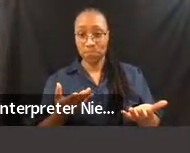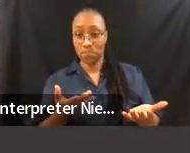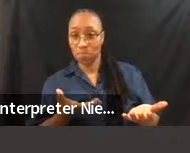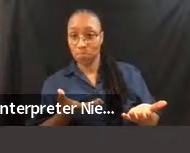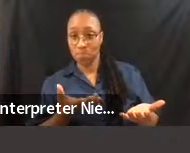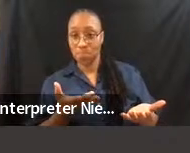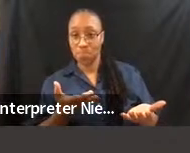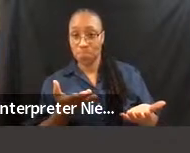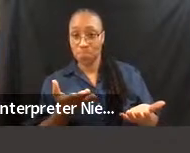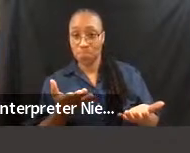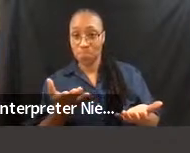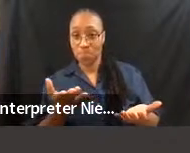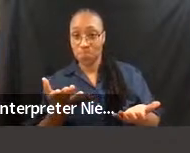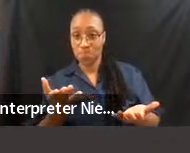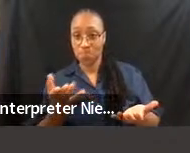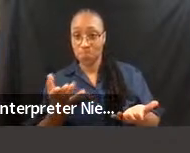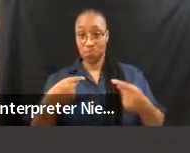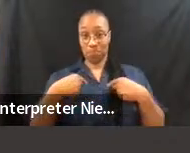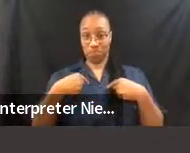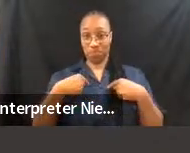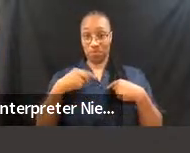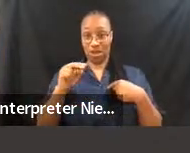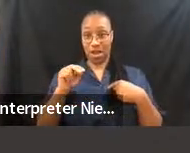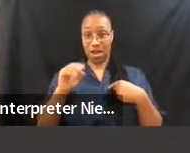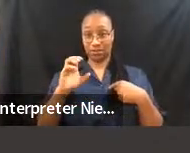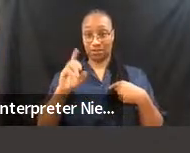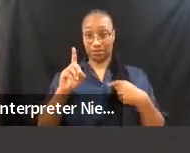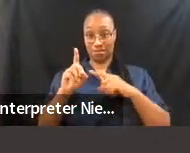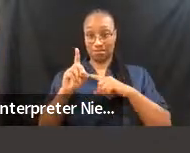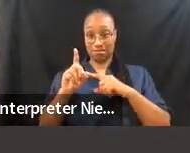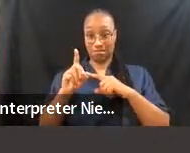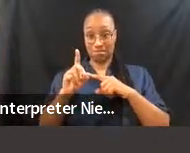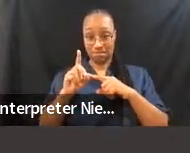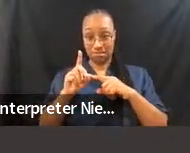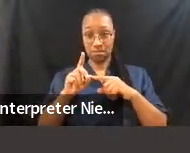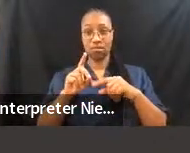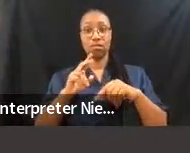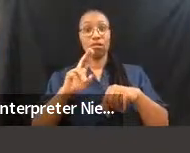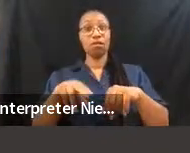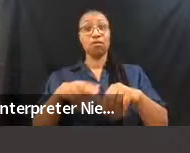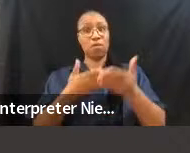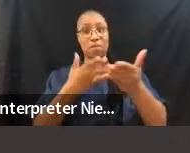National Coordinator for Health Information Technology identify